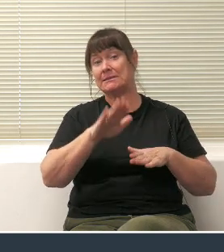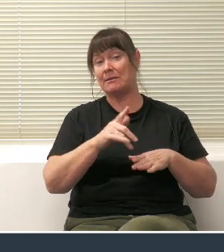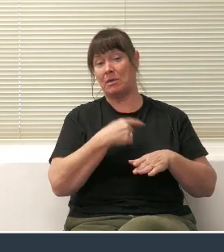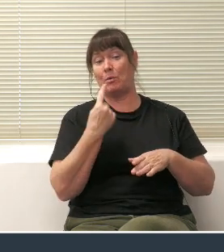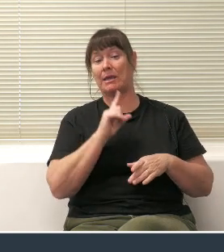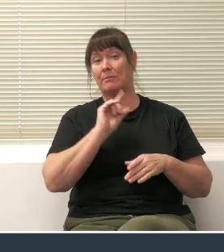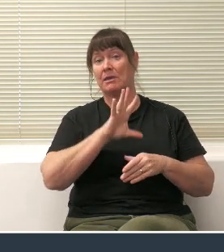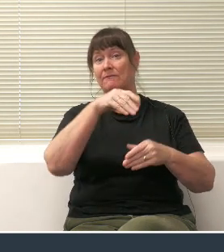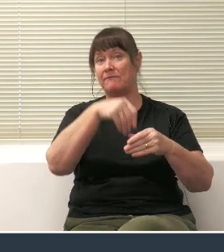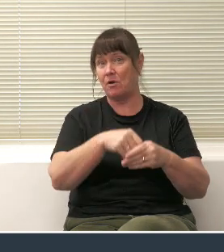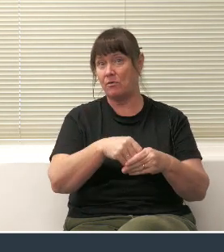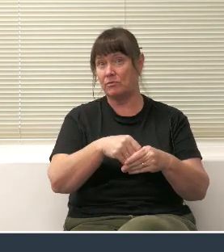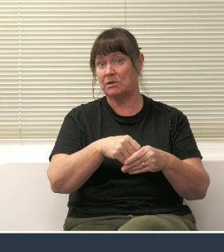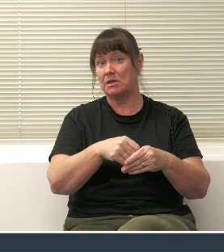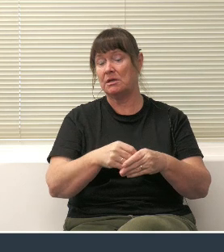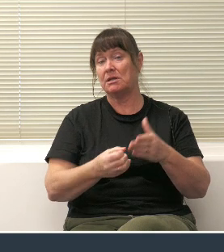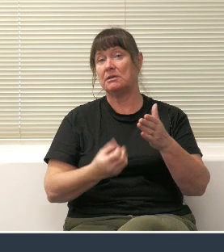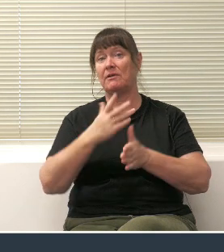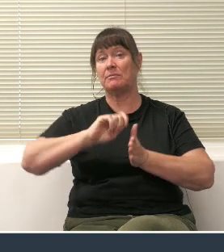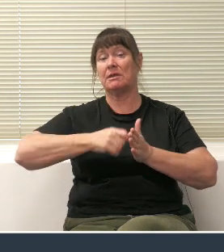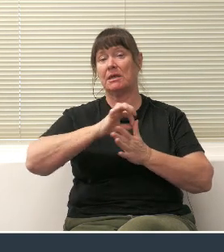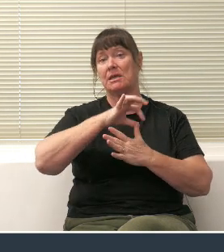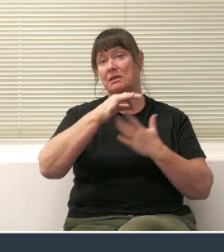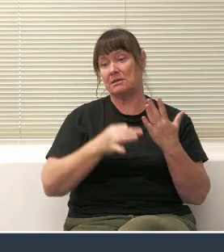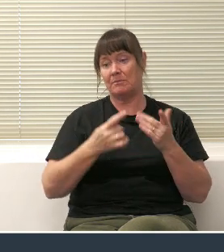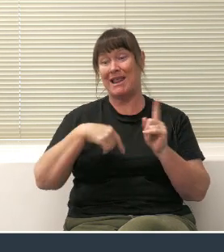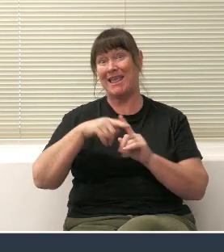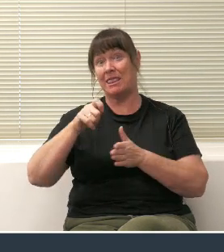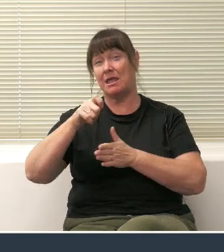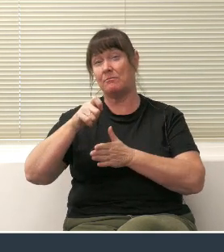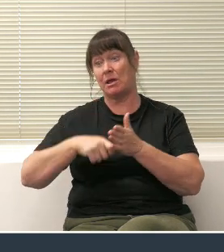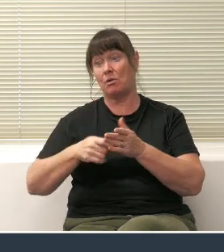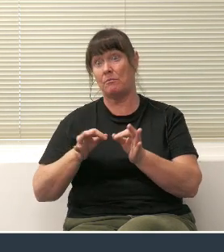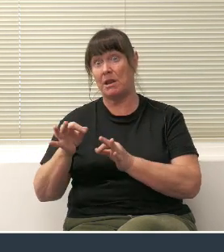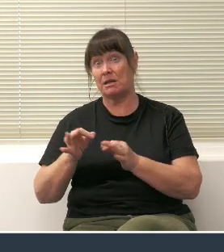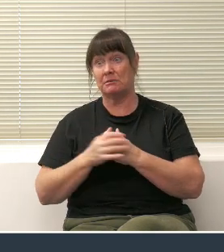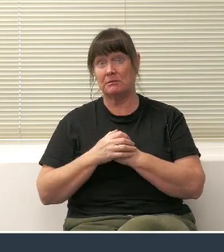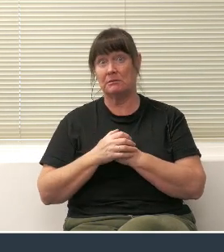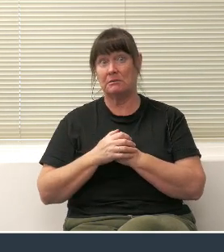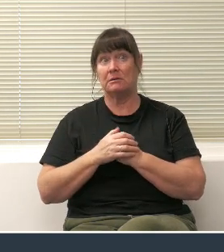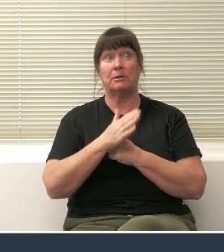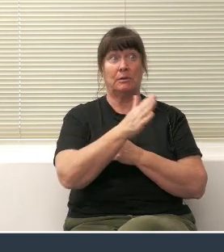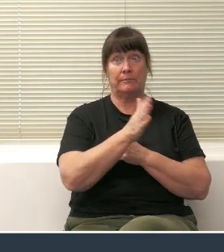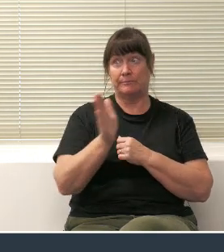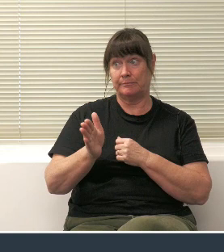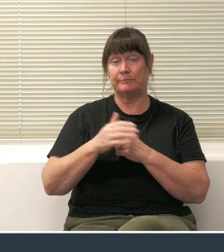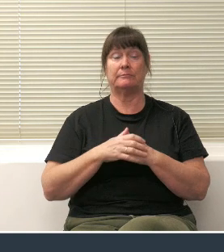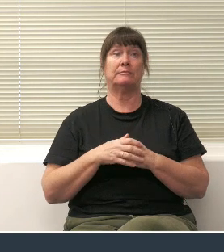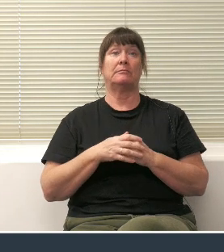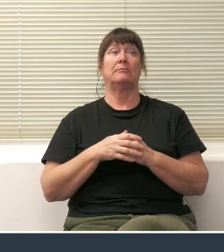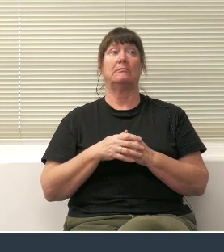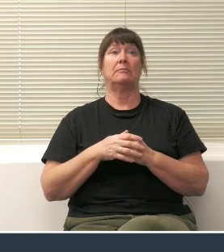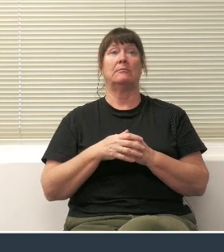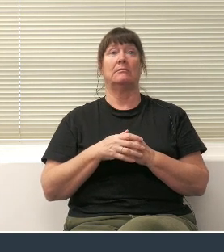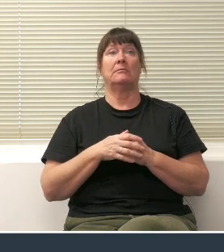in the development of the key criteria and the procurement plan. Yep. Councillor Crown and Councillor Price. I